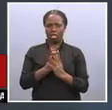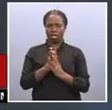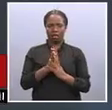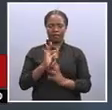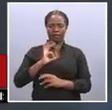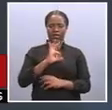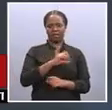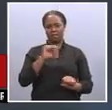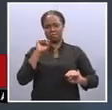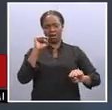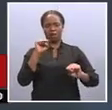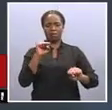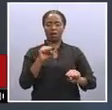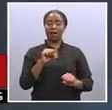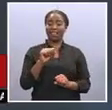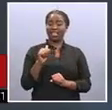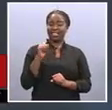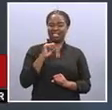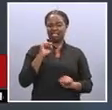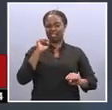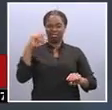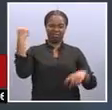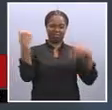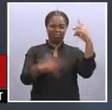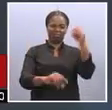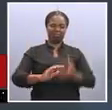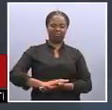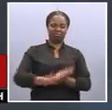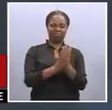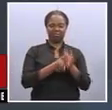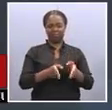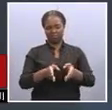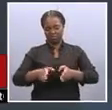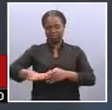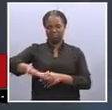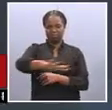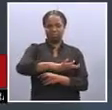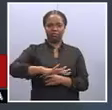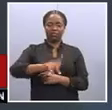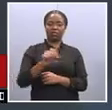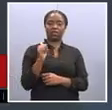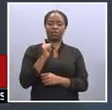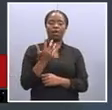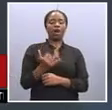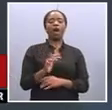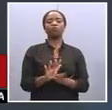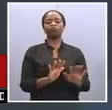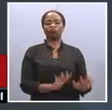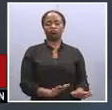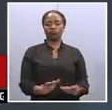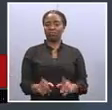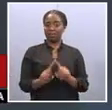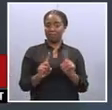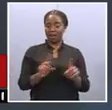employee protests. Workers downed tools and trashed corridors around the healthcare facility yesterday. Calm has now returned, but the